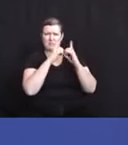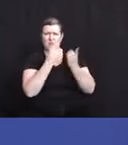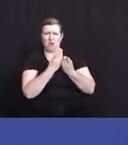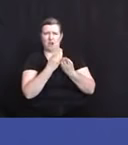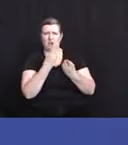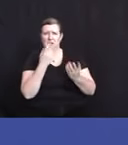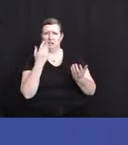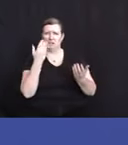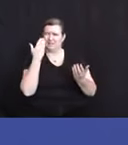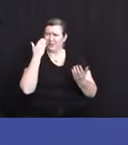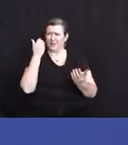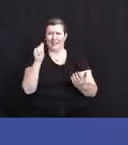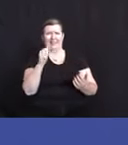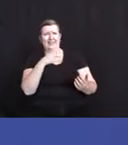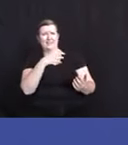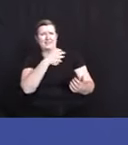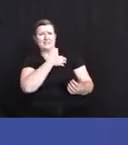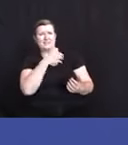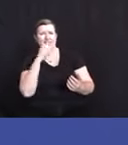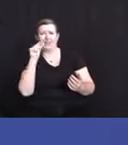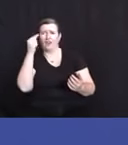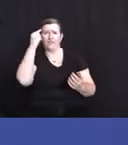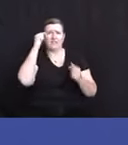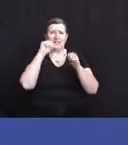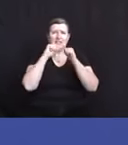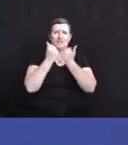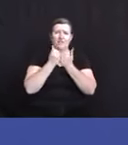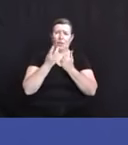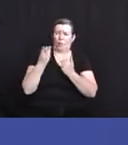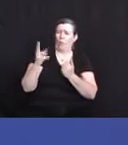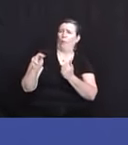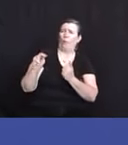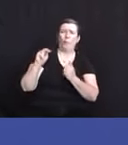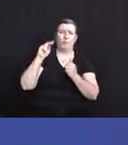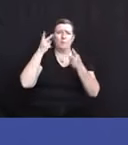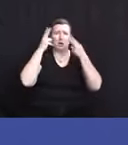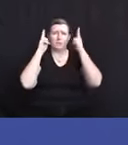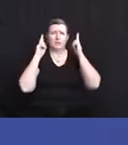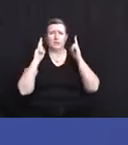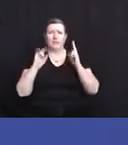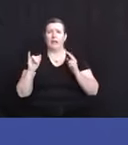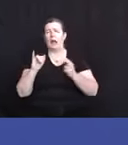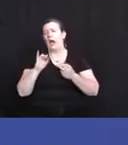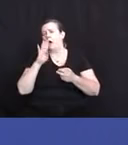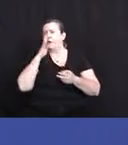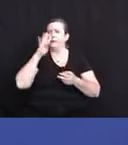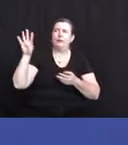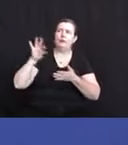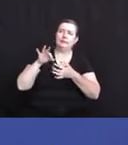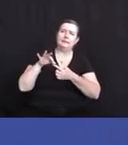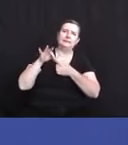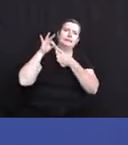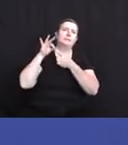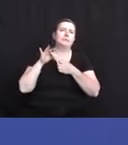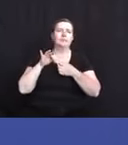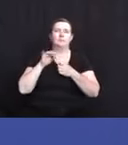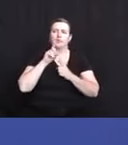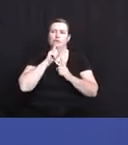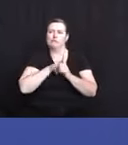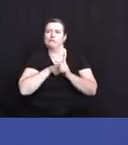or otherwise, allowed for similar exemptions to violate, to violate the EO?